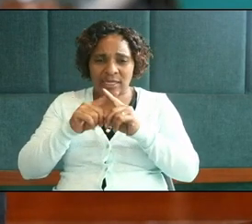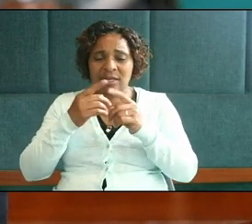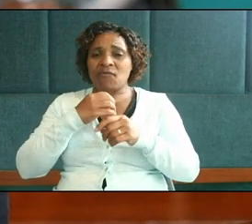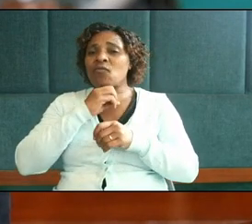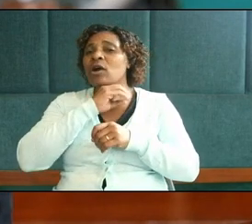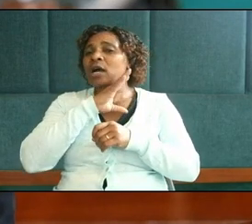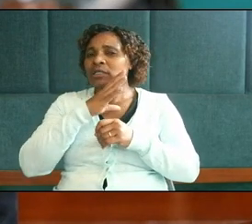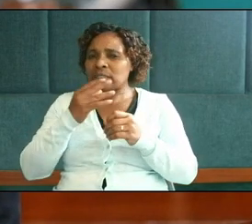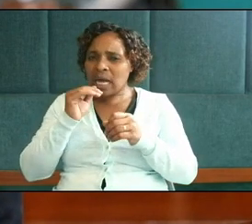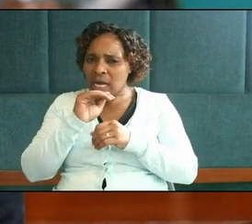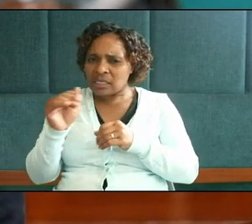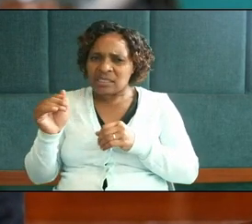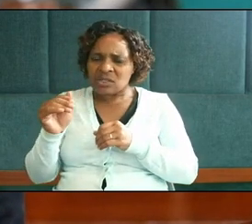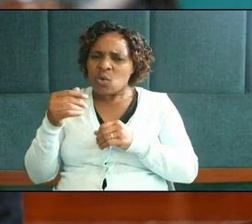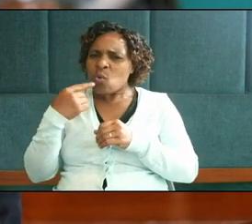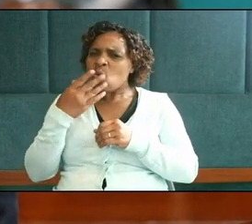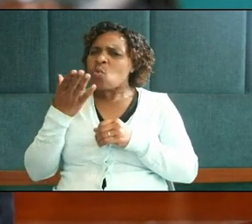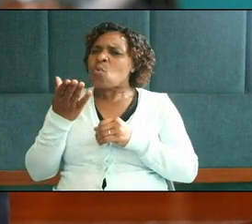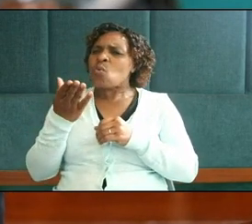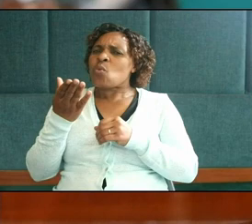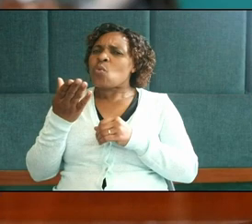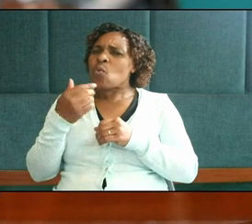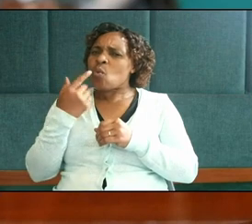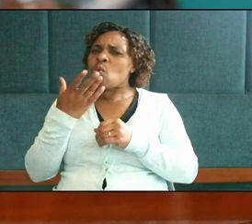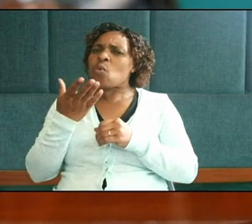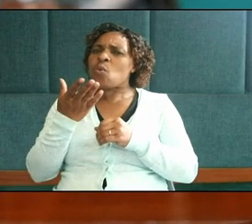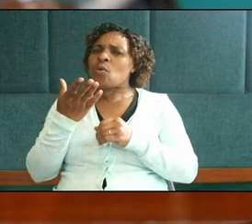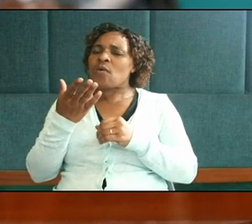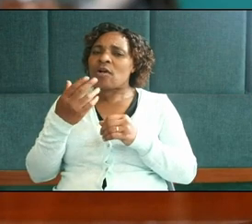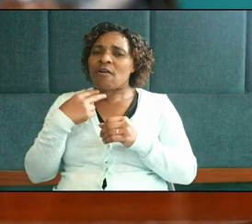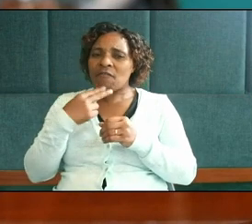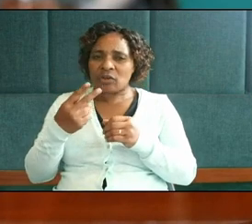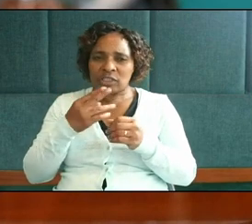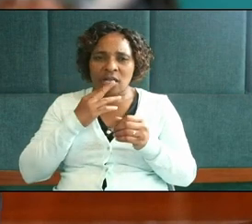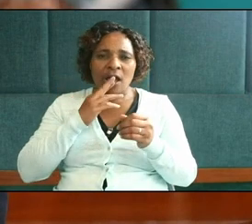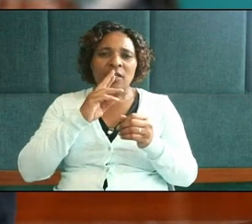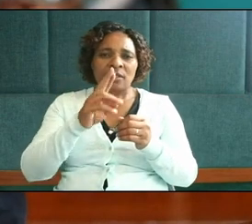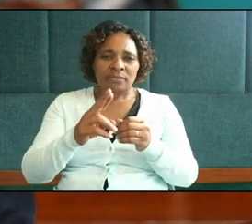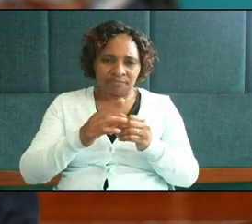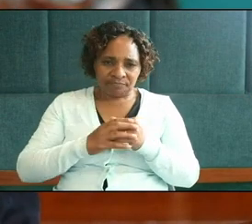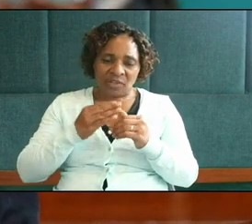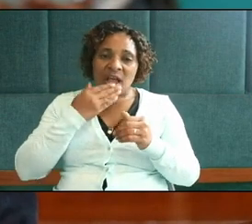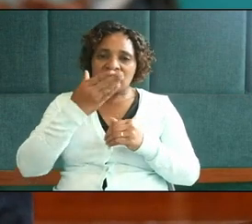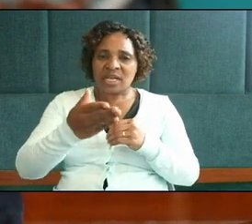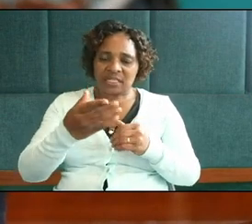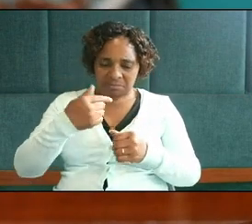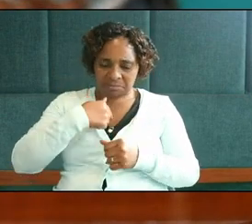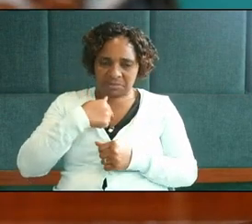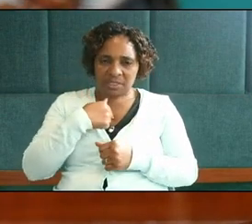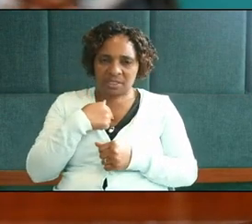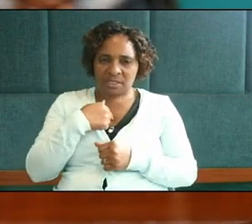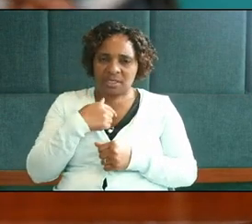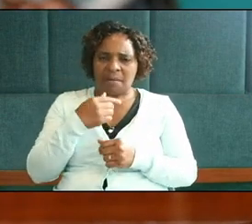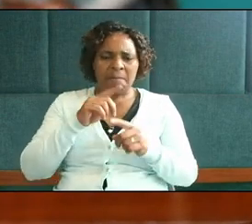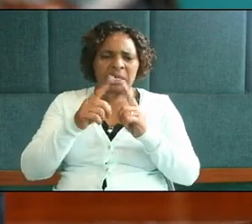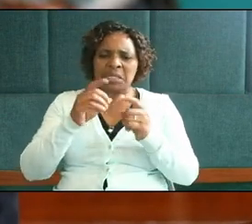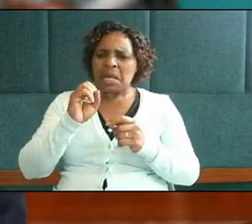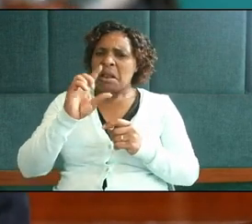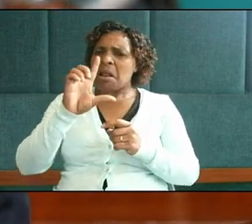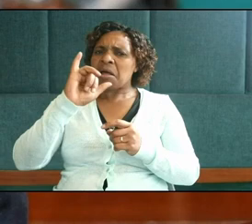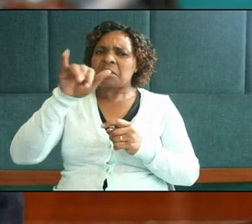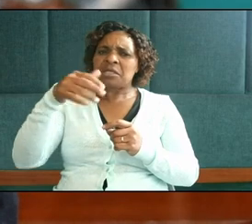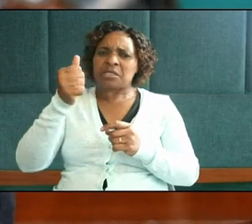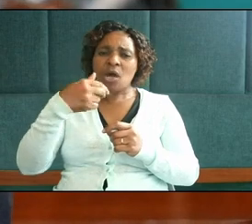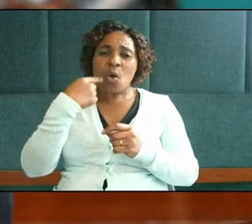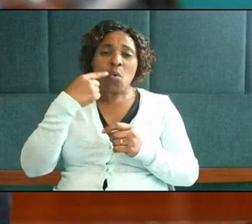loudly, he asked, "Who is it?" The voice replied, "It's me." But Elijah didn't know who